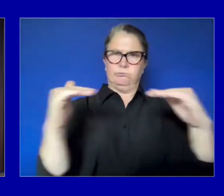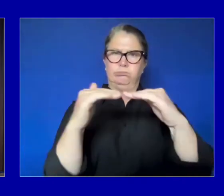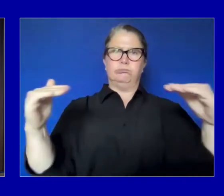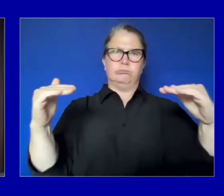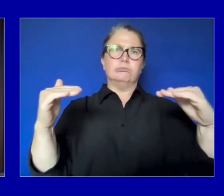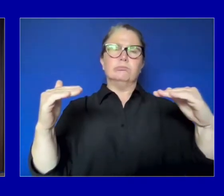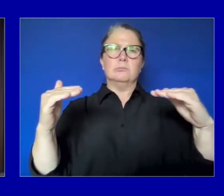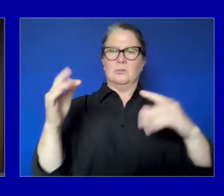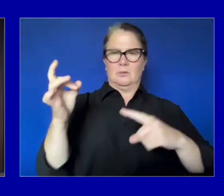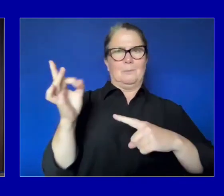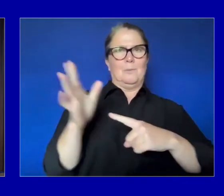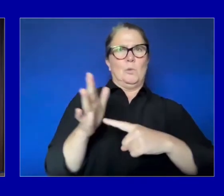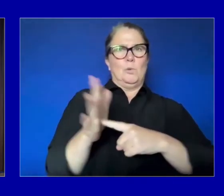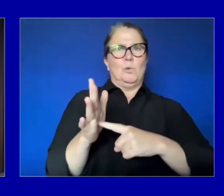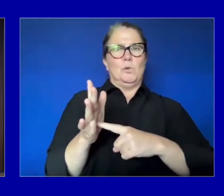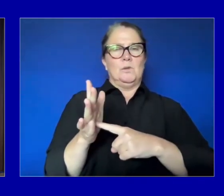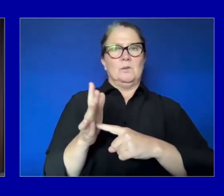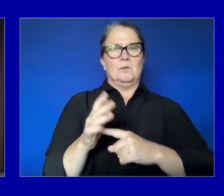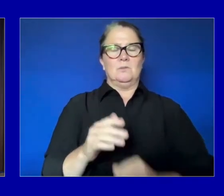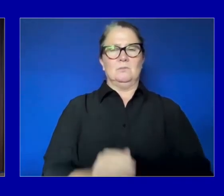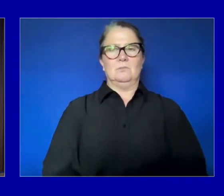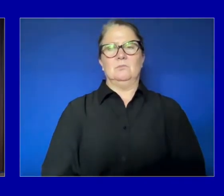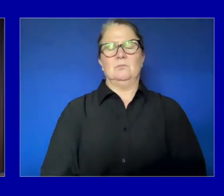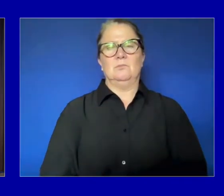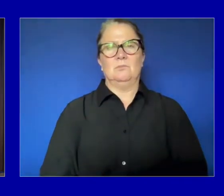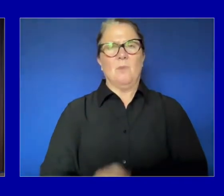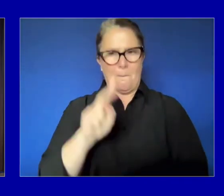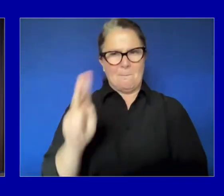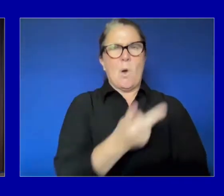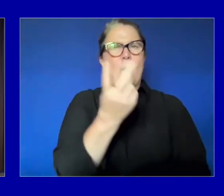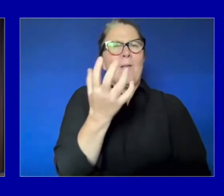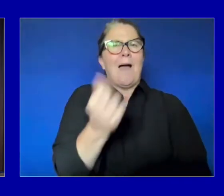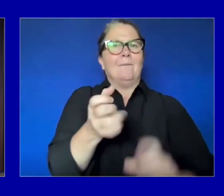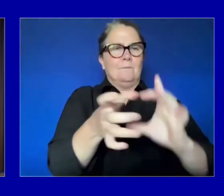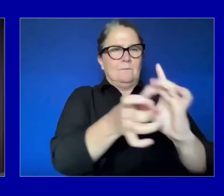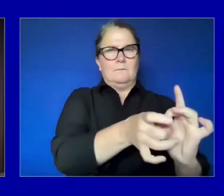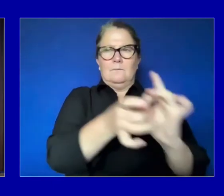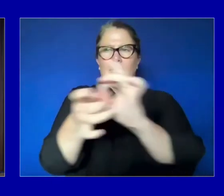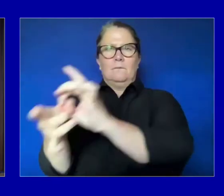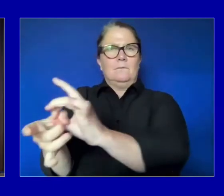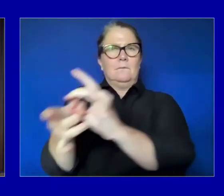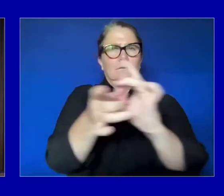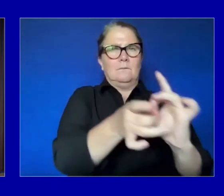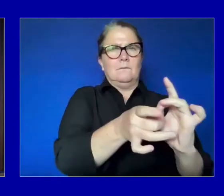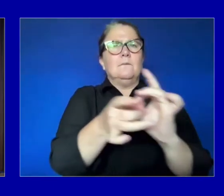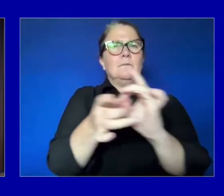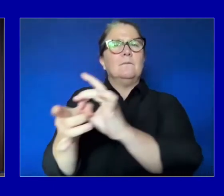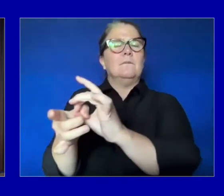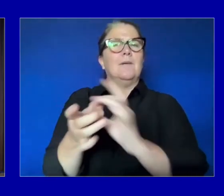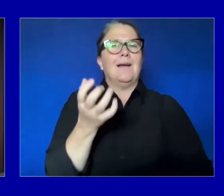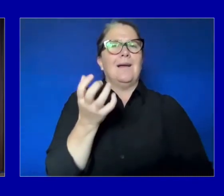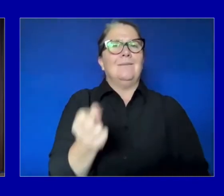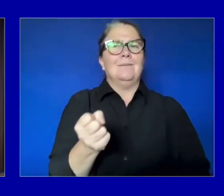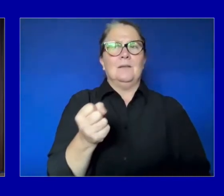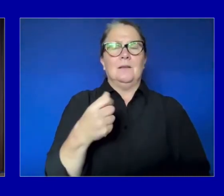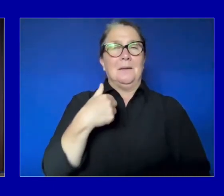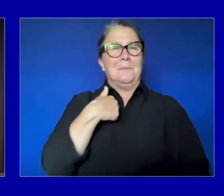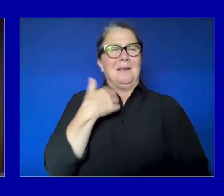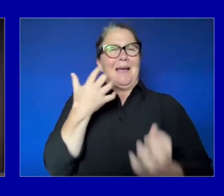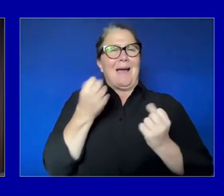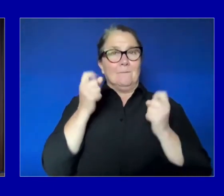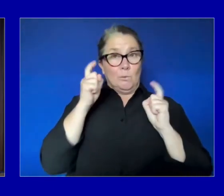other. But it concerns me with, um, cultural burning, um, that